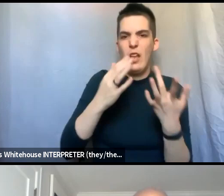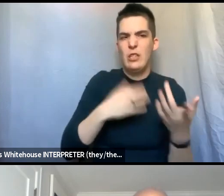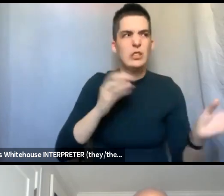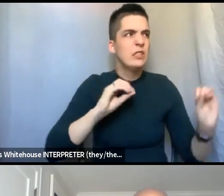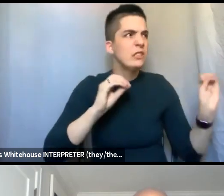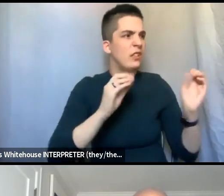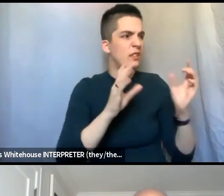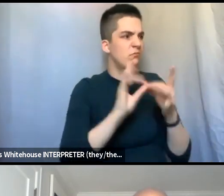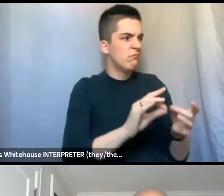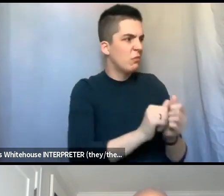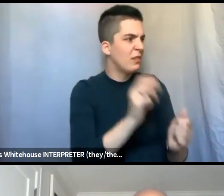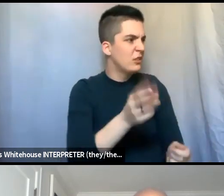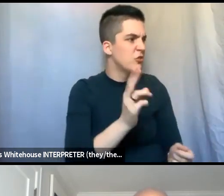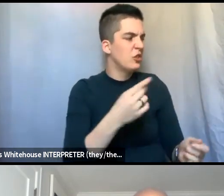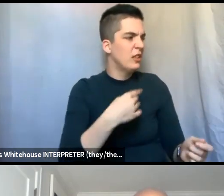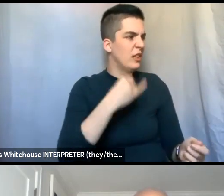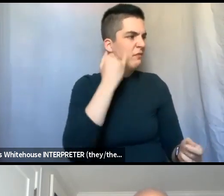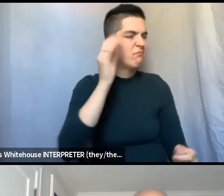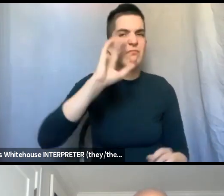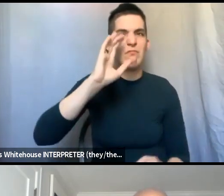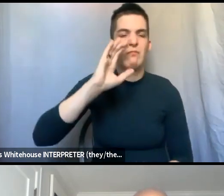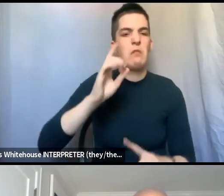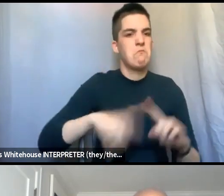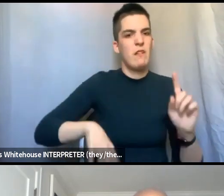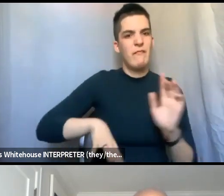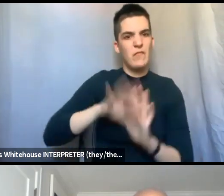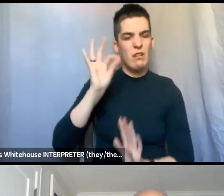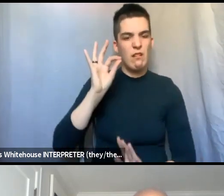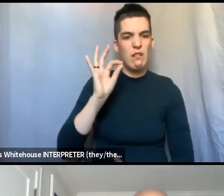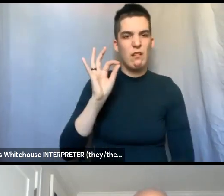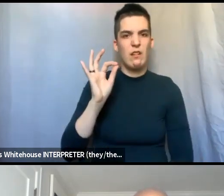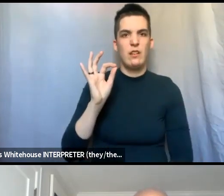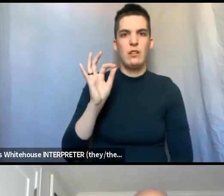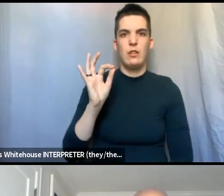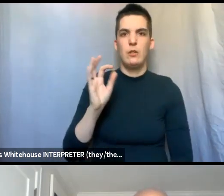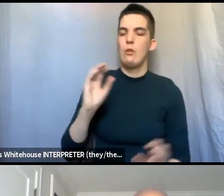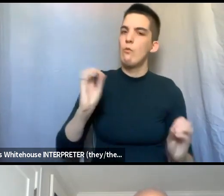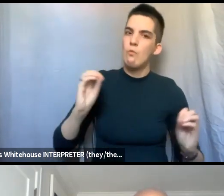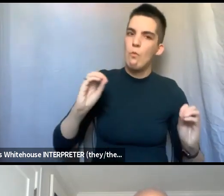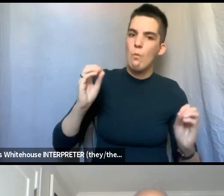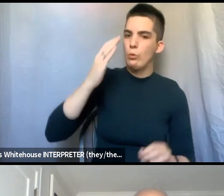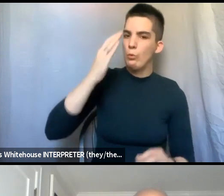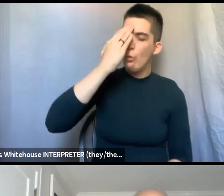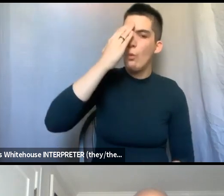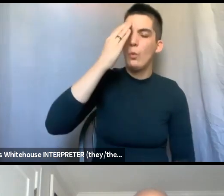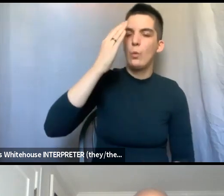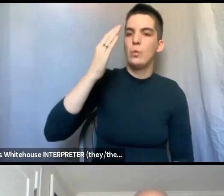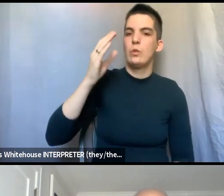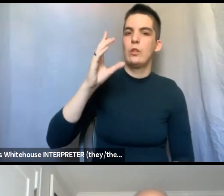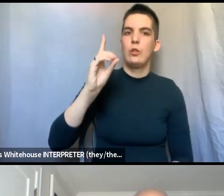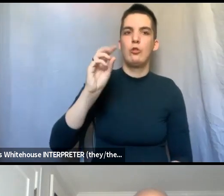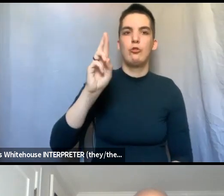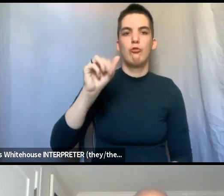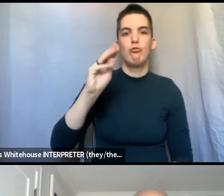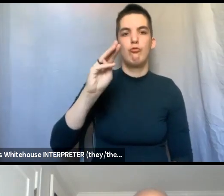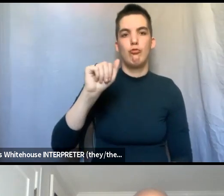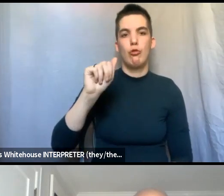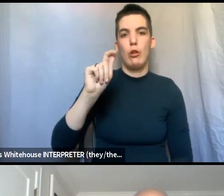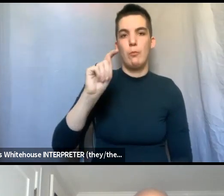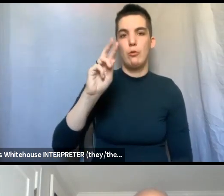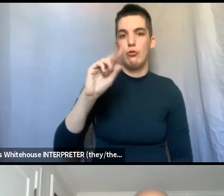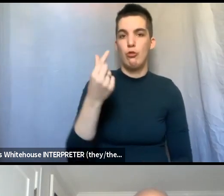knows anything about the books that have been written about it. No one knows that there was a huge movement of dramaturgs who created all kinds of plays